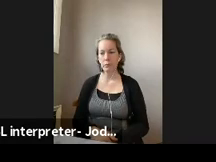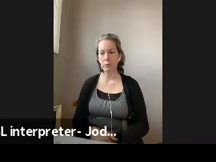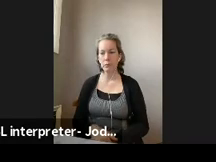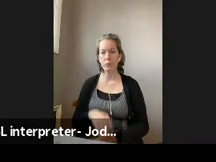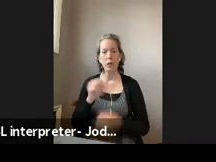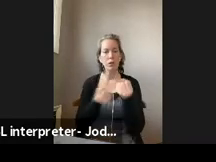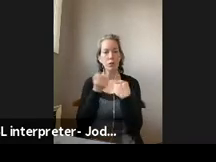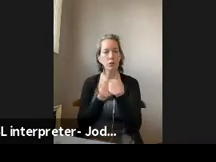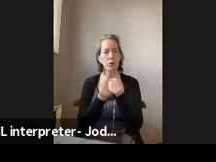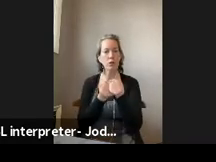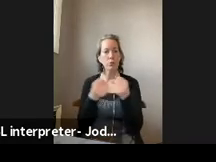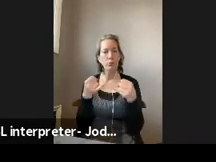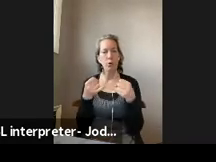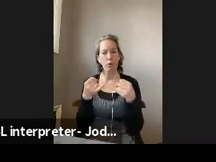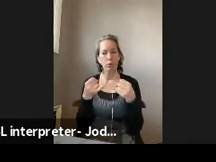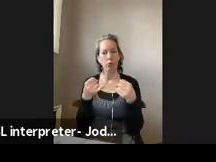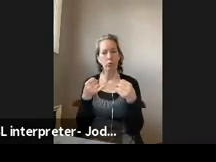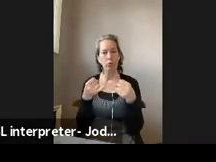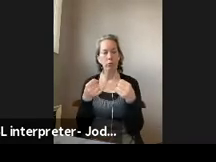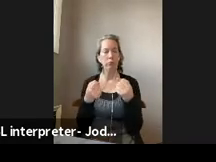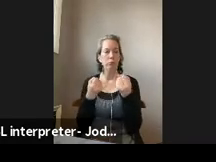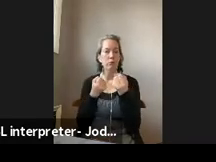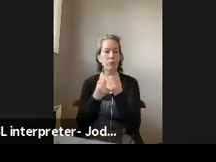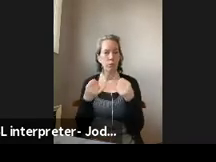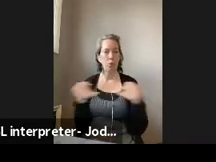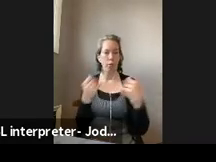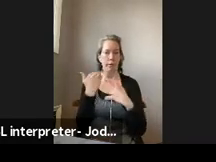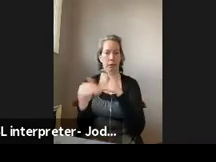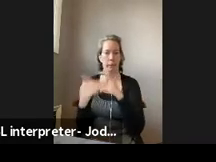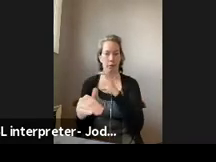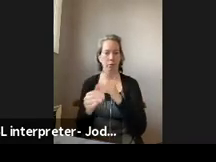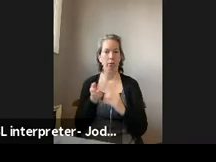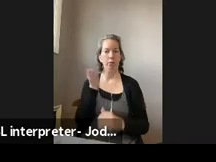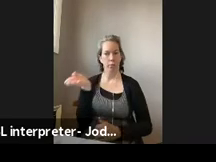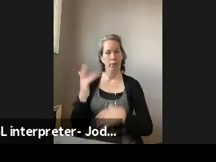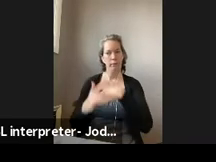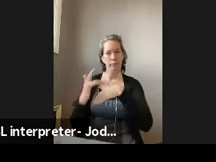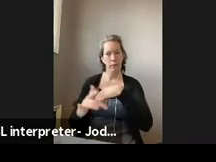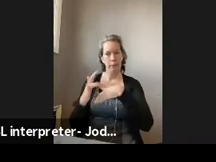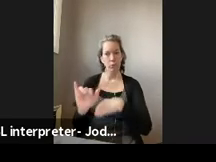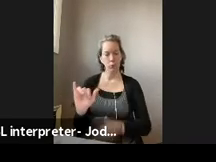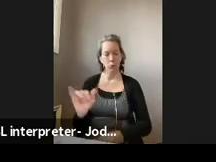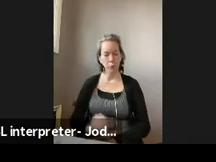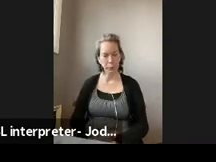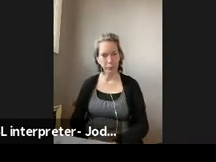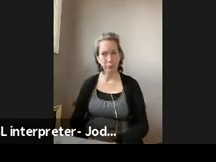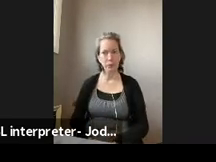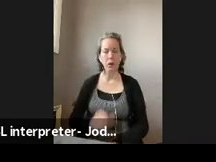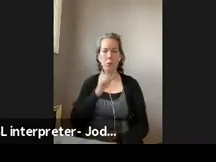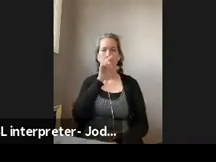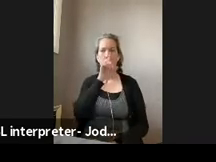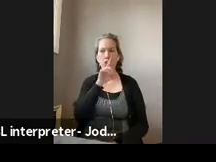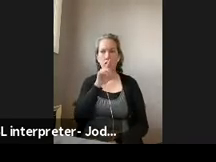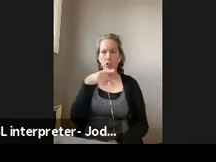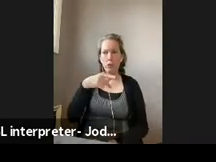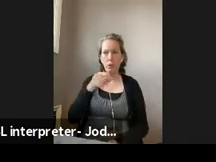line email as well. So that's a little bit about the Center for Safer Sex and Sexual Violence Support. I don't know if Parneet wanted to just